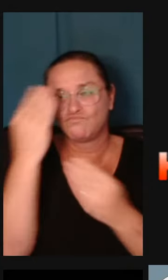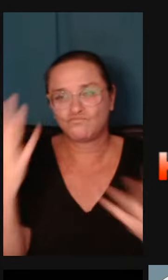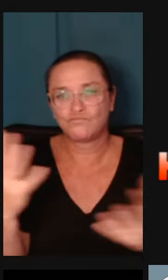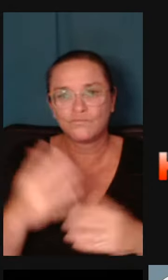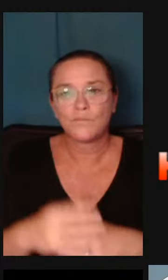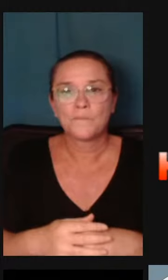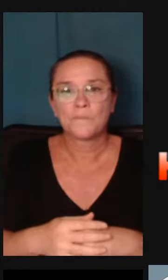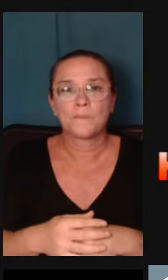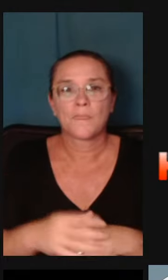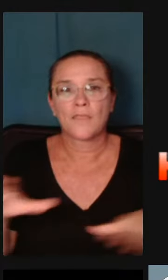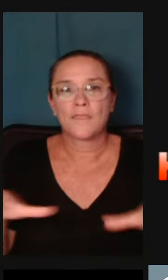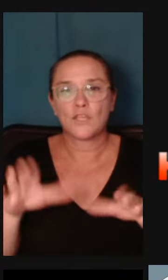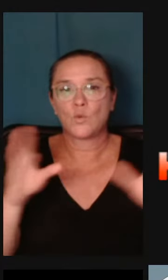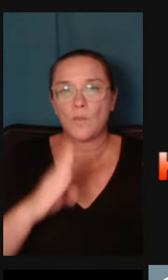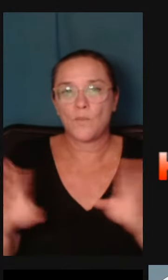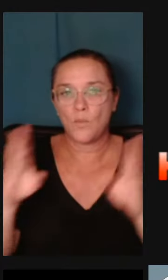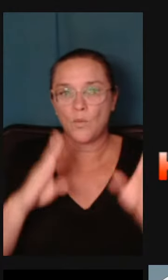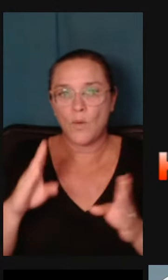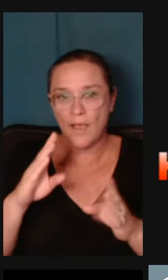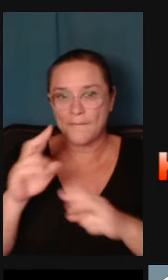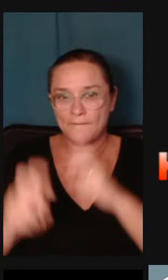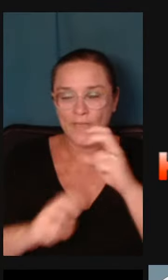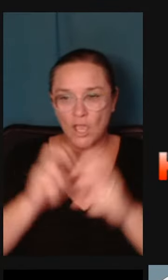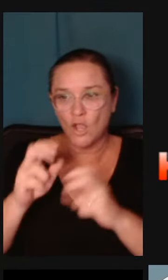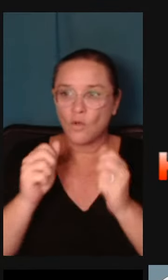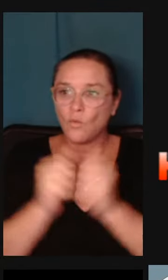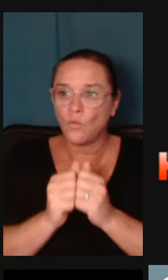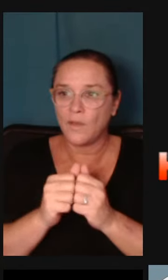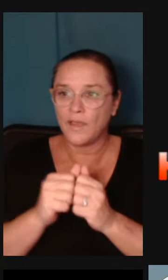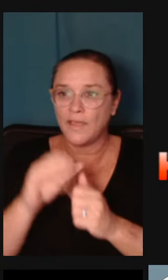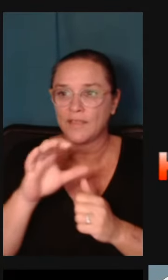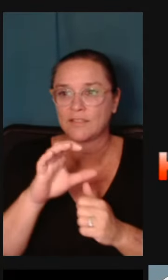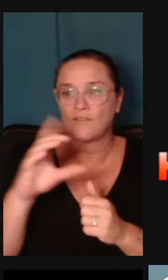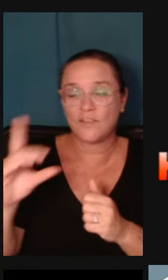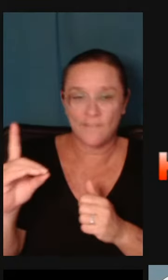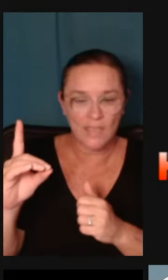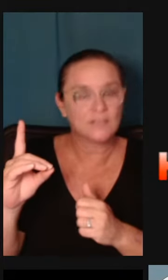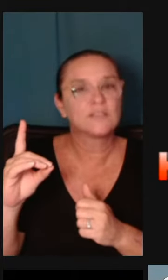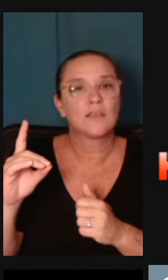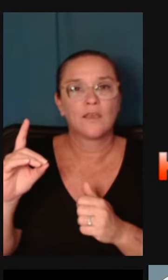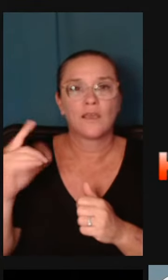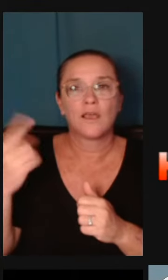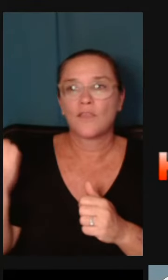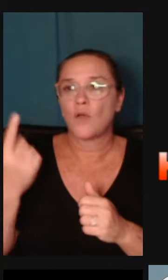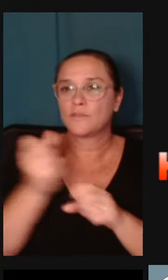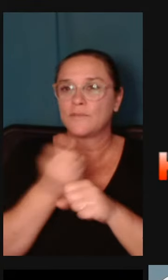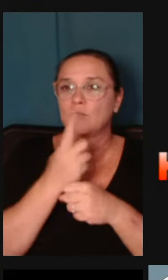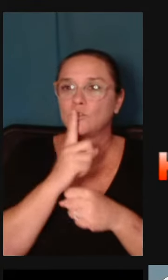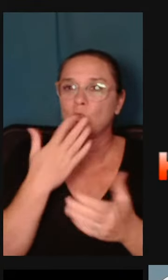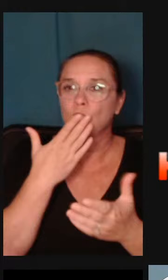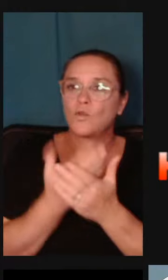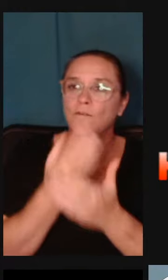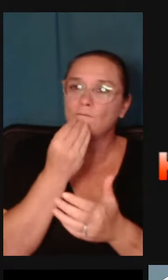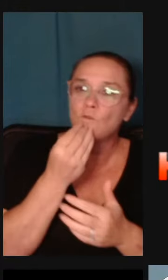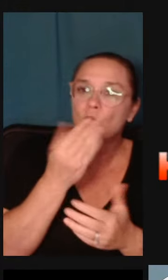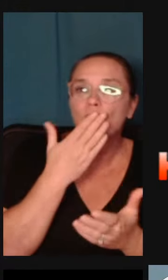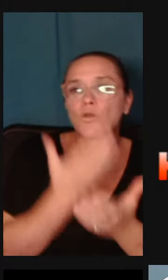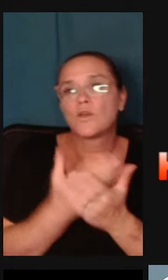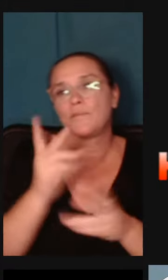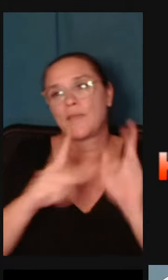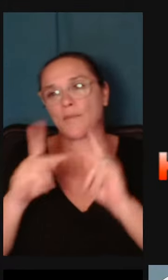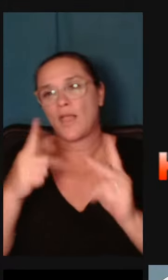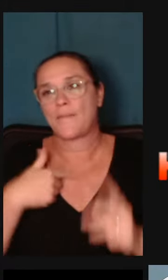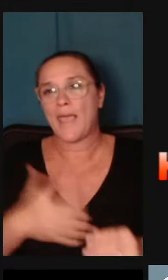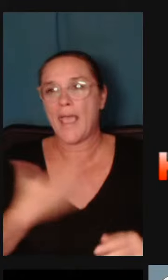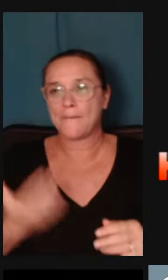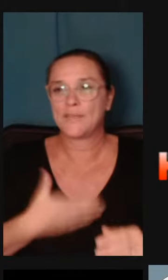the prep fairs with civil defense and make sure that they got good food there, and Good people. So happy to put this up there